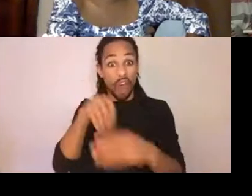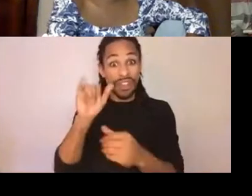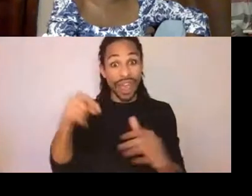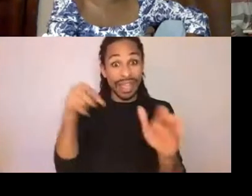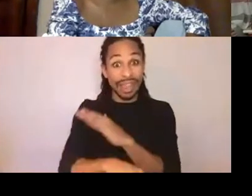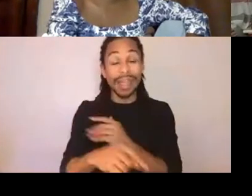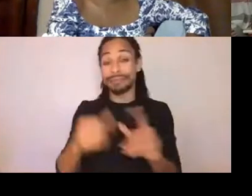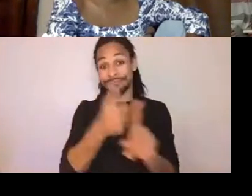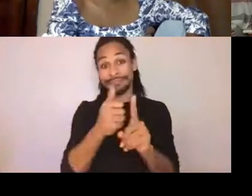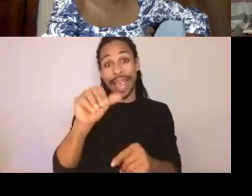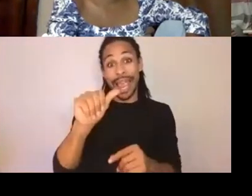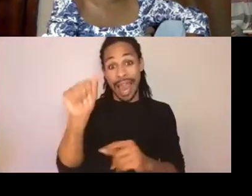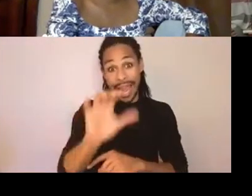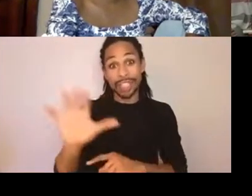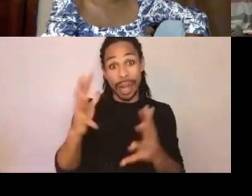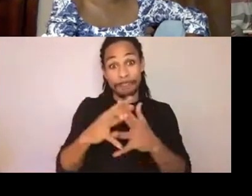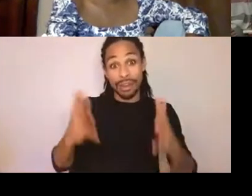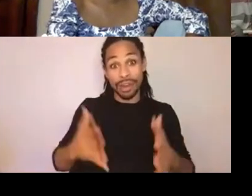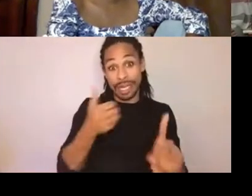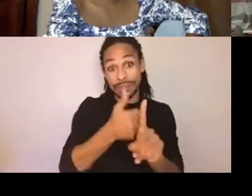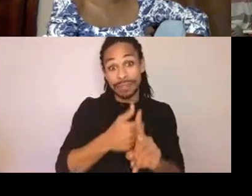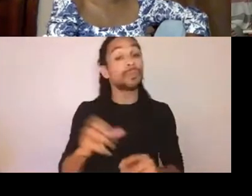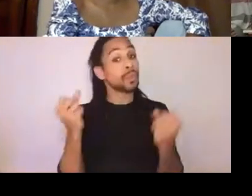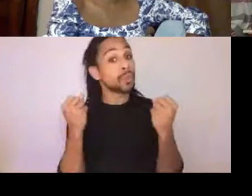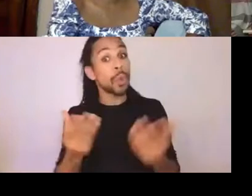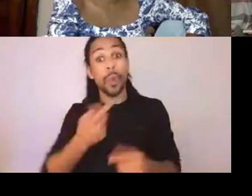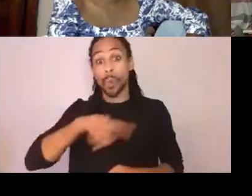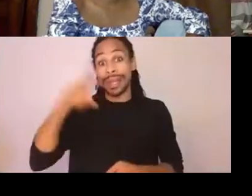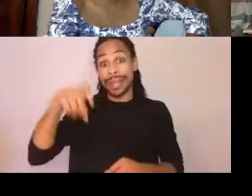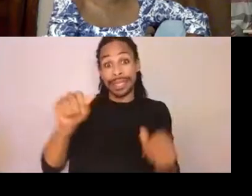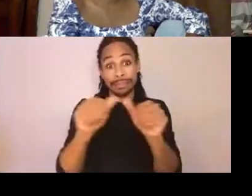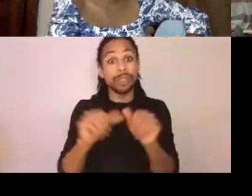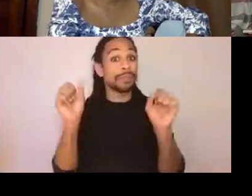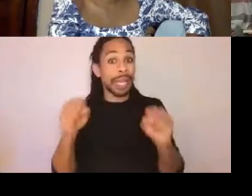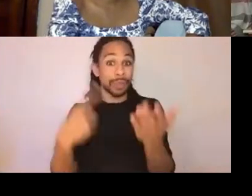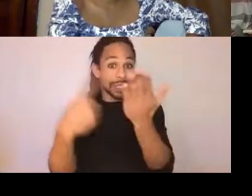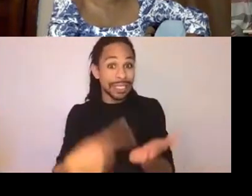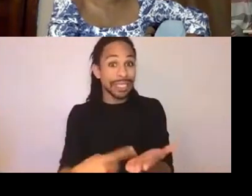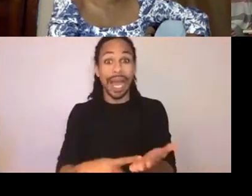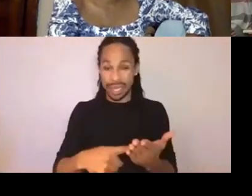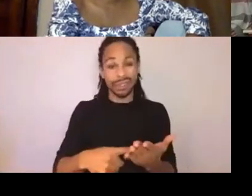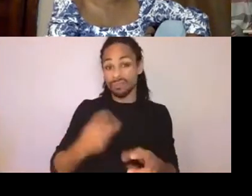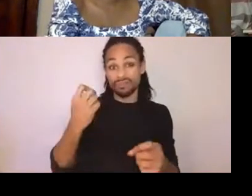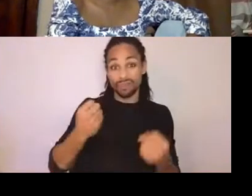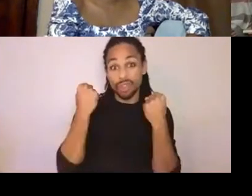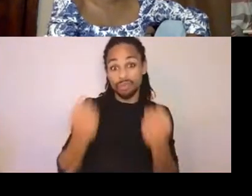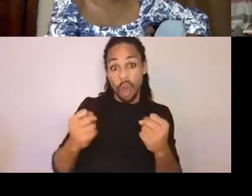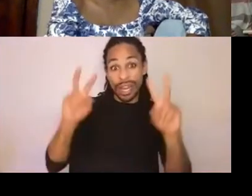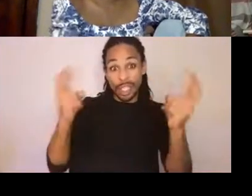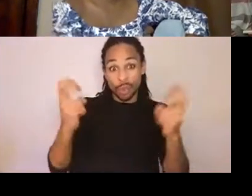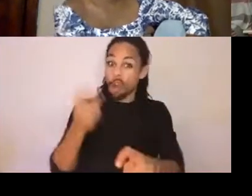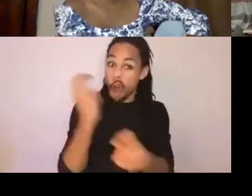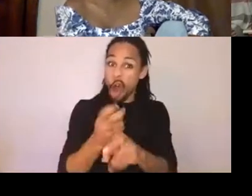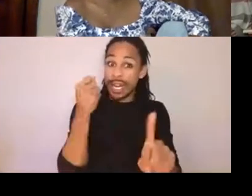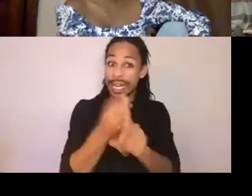a space to talk about difficult issues within and among our communities. And so I'm really, I'm so grateful, like I said, that we can come